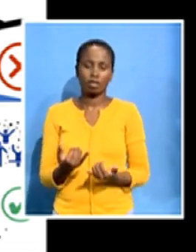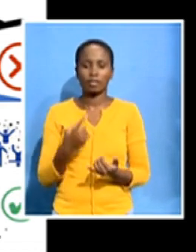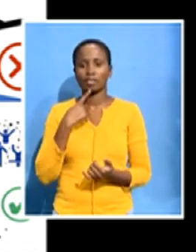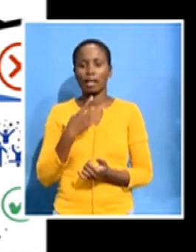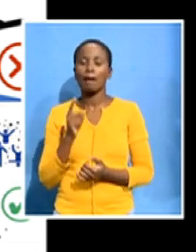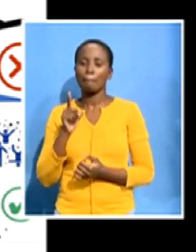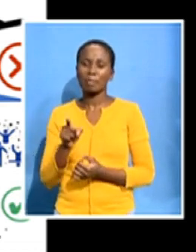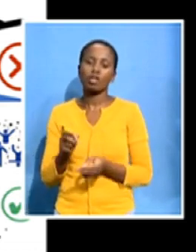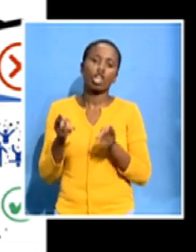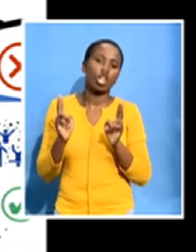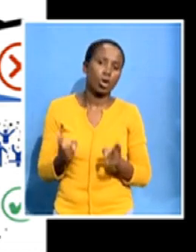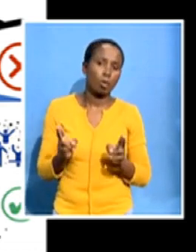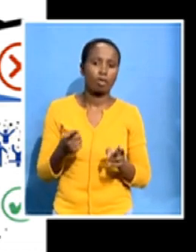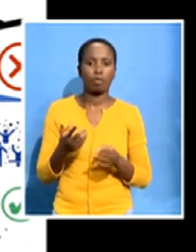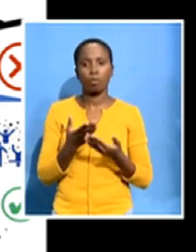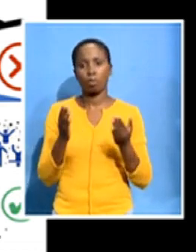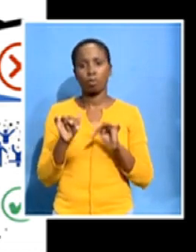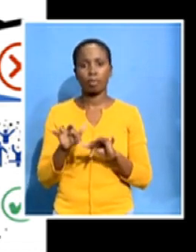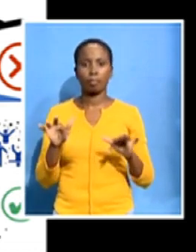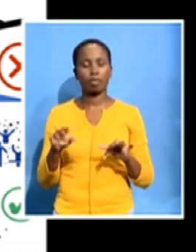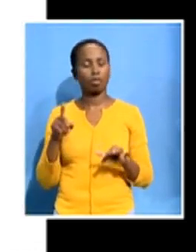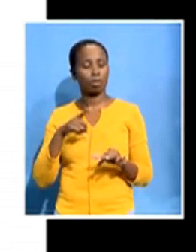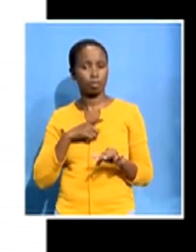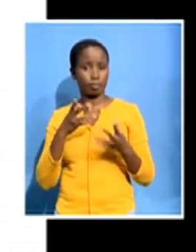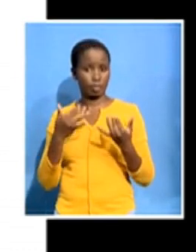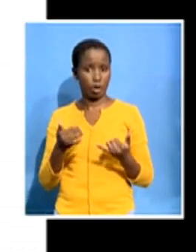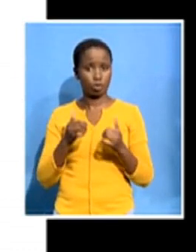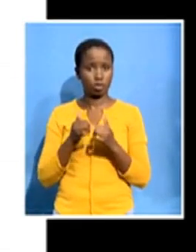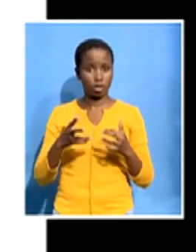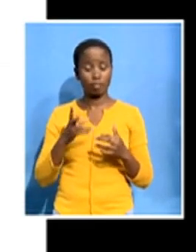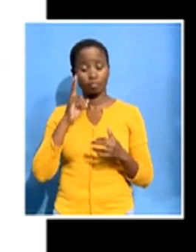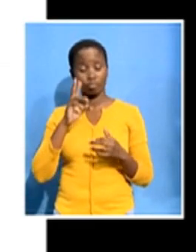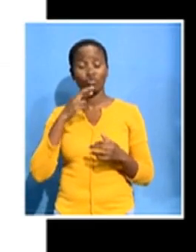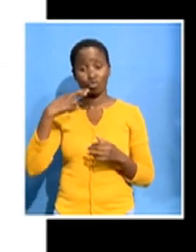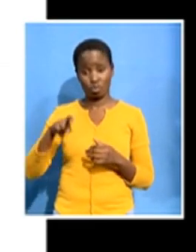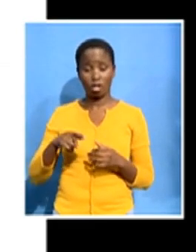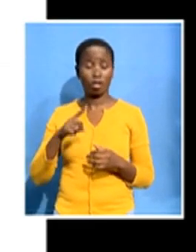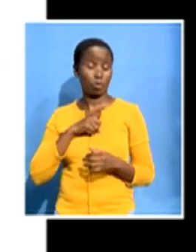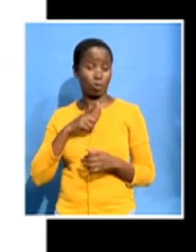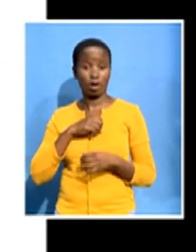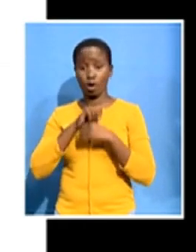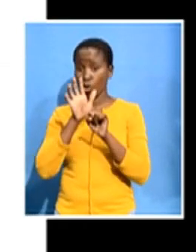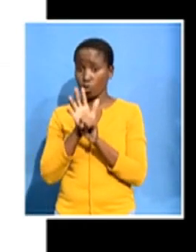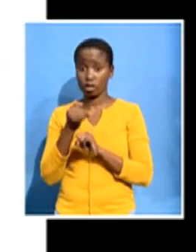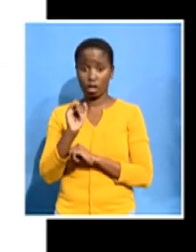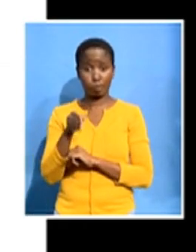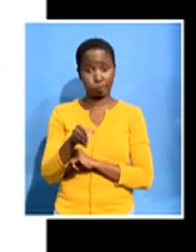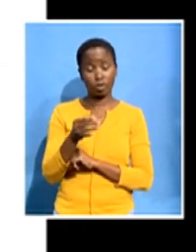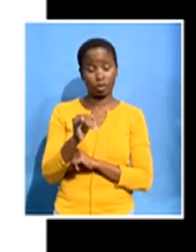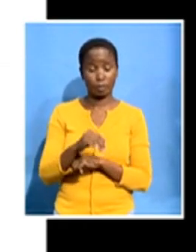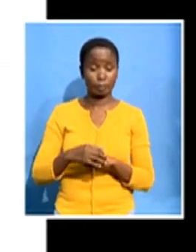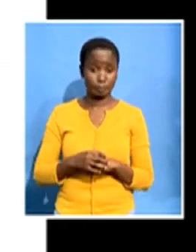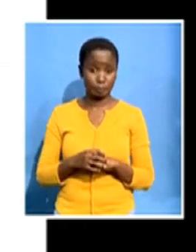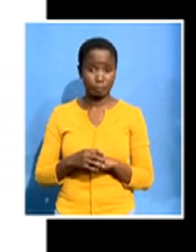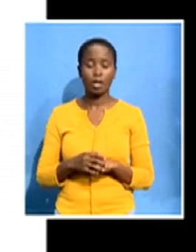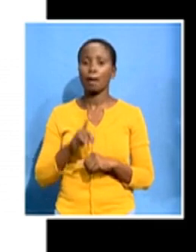we navigate the reality of COVID still being around us. And that is keep it small, keep it outdoors, keep